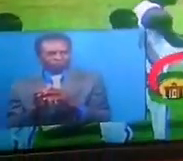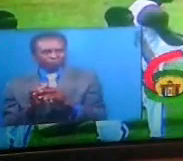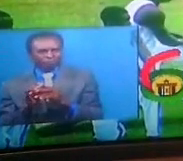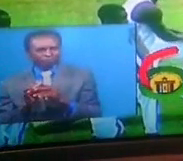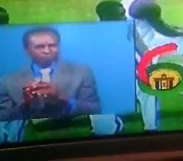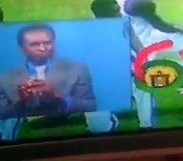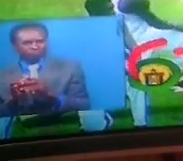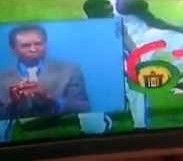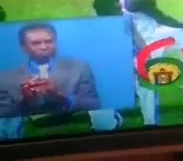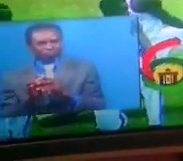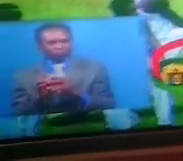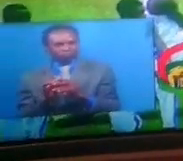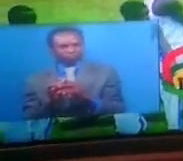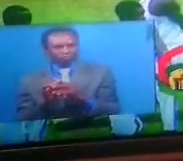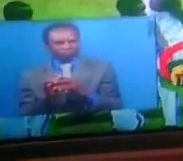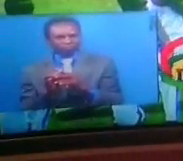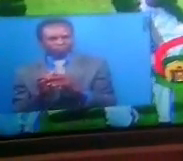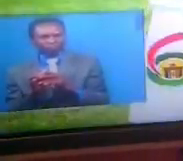to your wow.